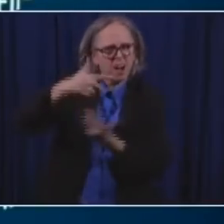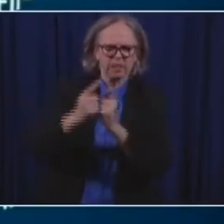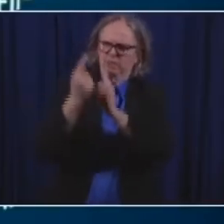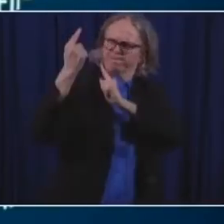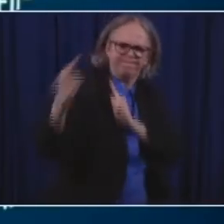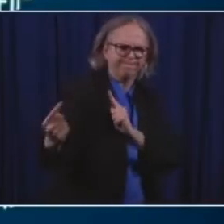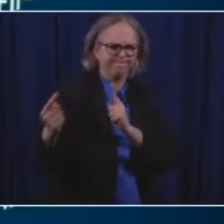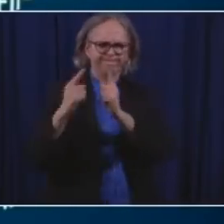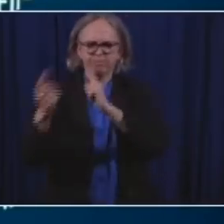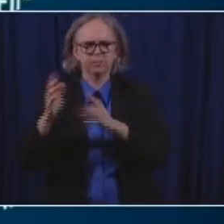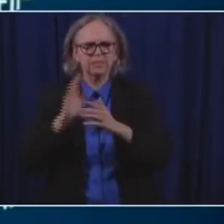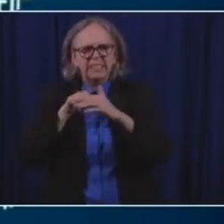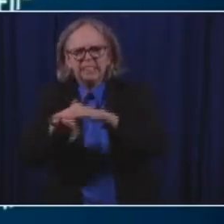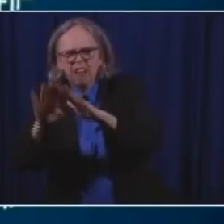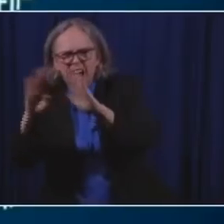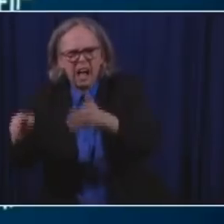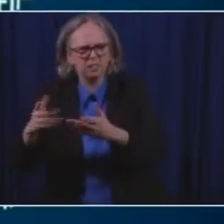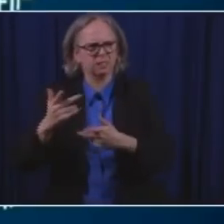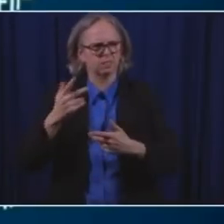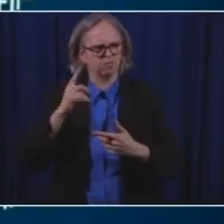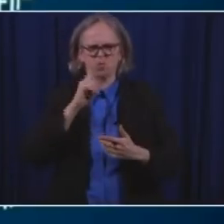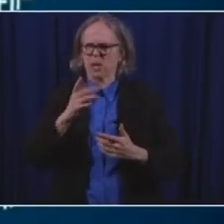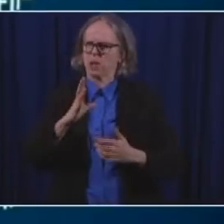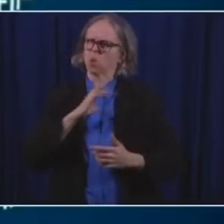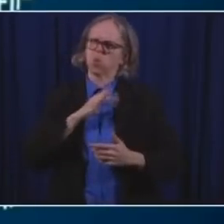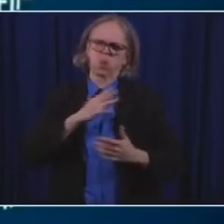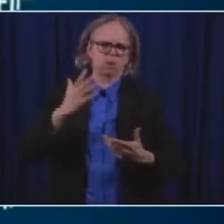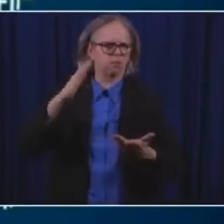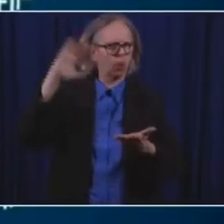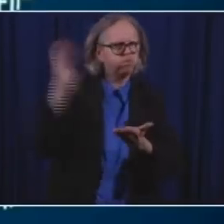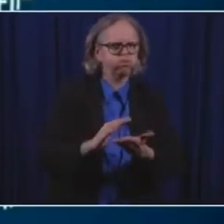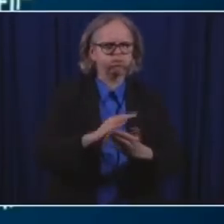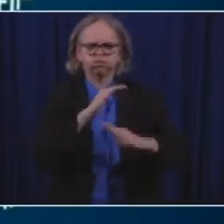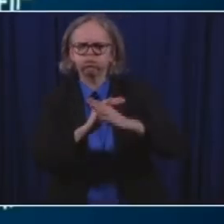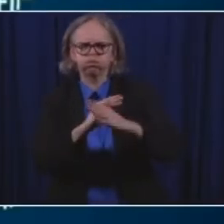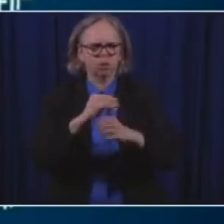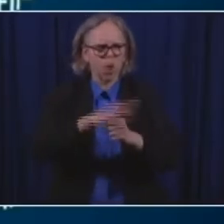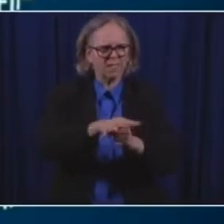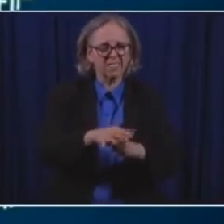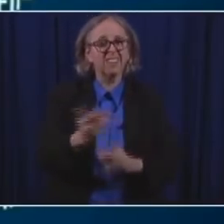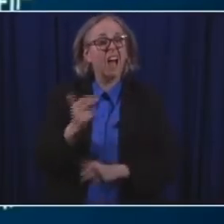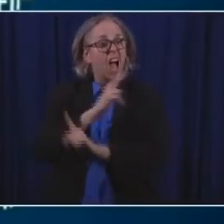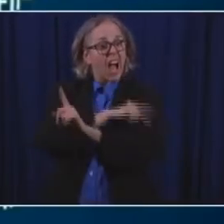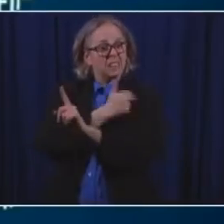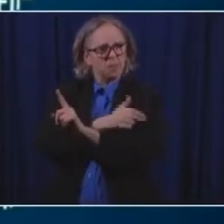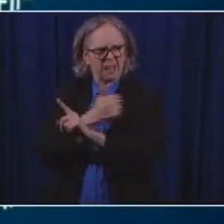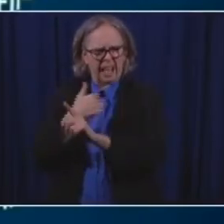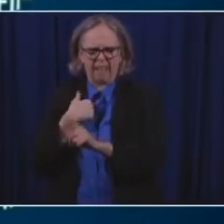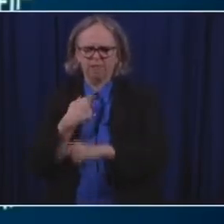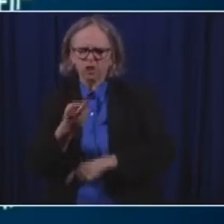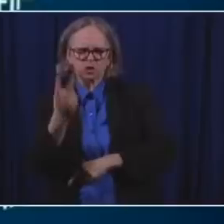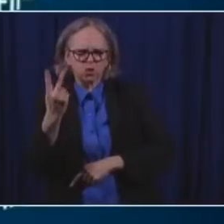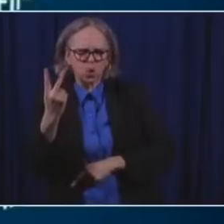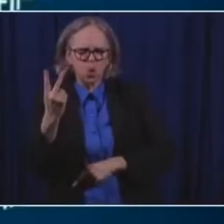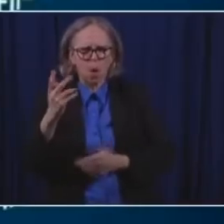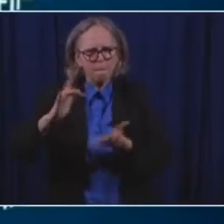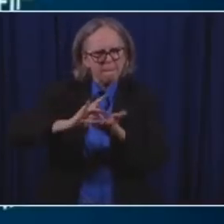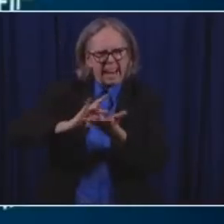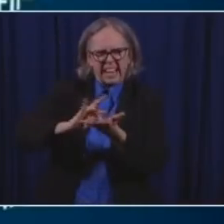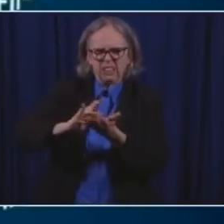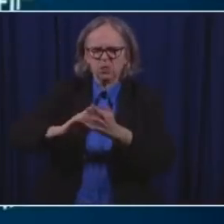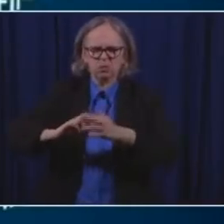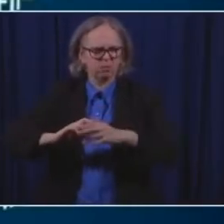infection. In the hospital, we have two useful medications to use in patients who have COVID-19, remdesivir and